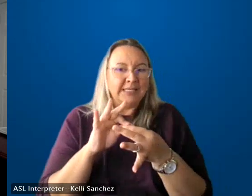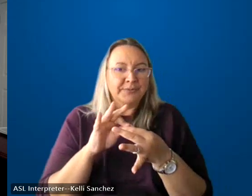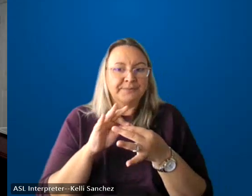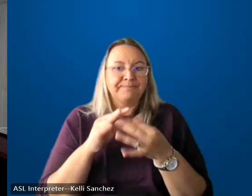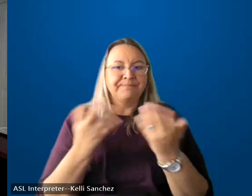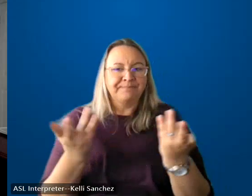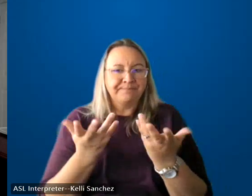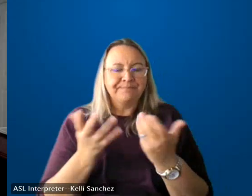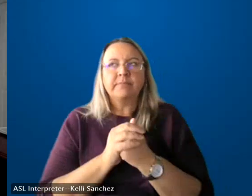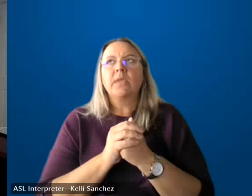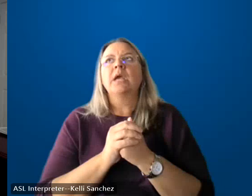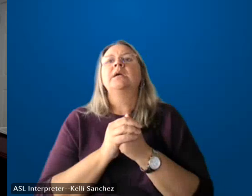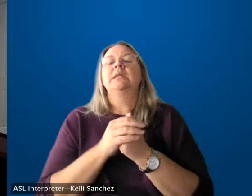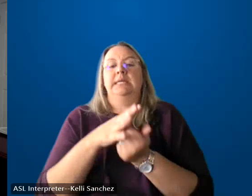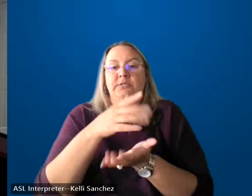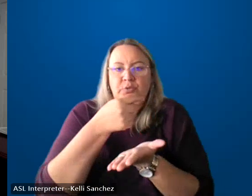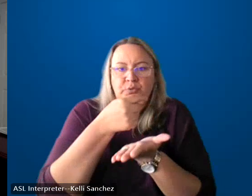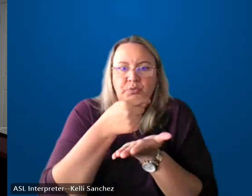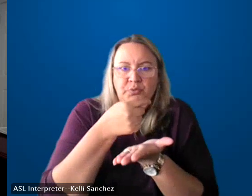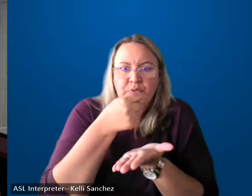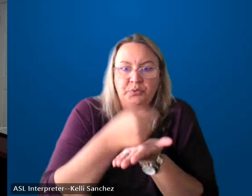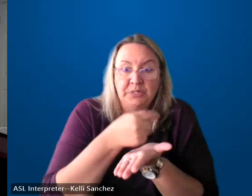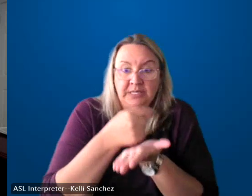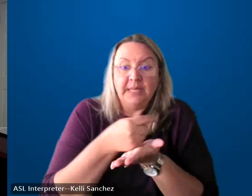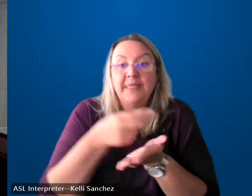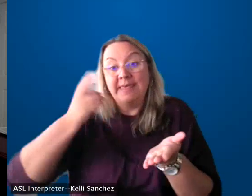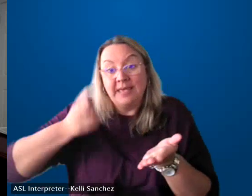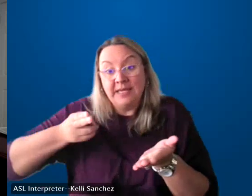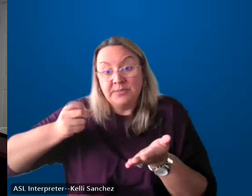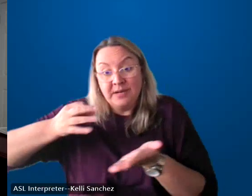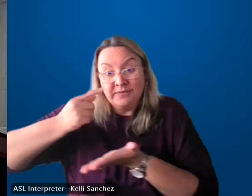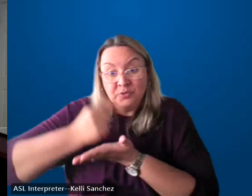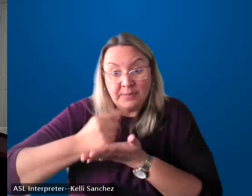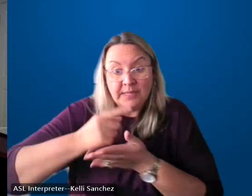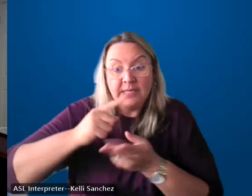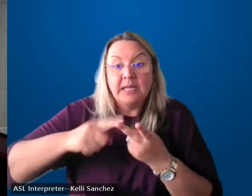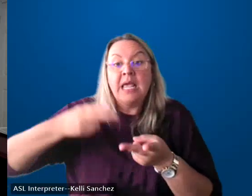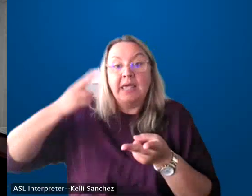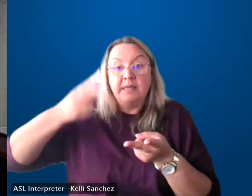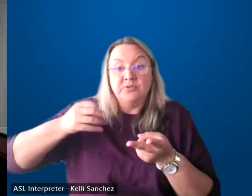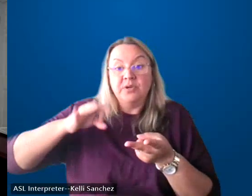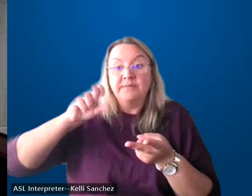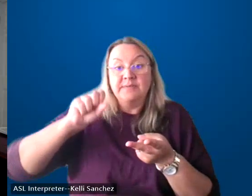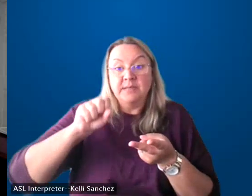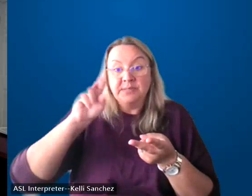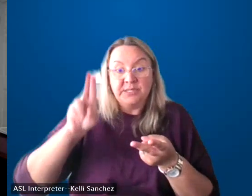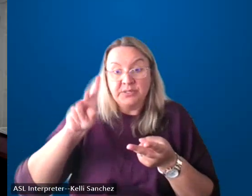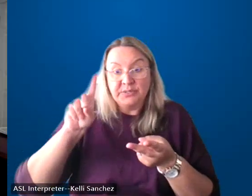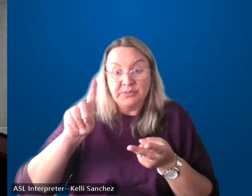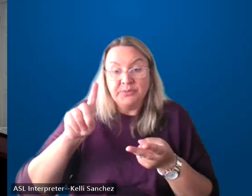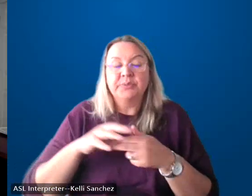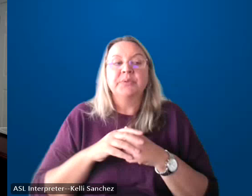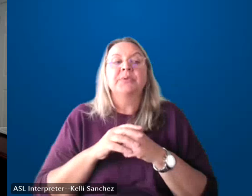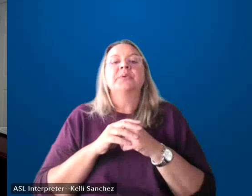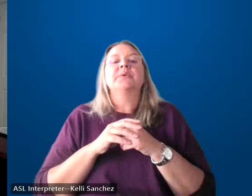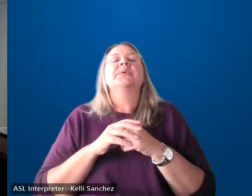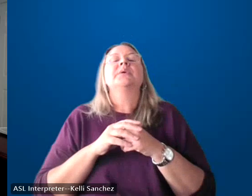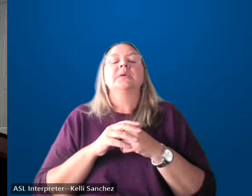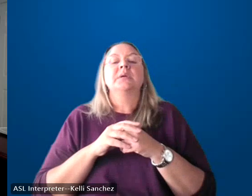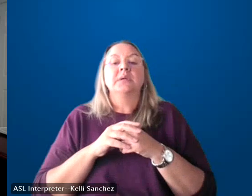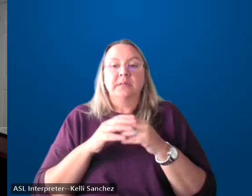as far as like the treatment, the history of treatment and the history of substance use treatment